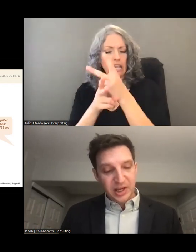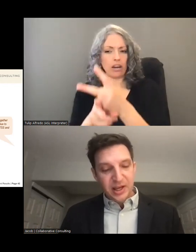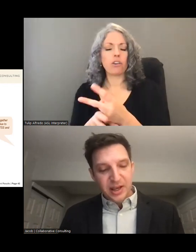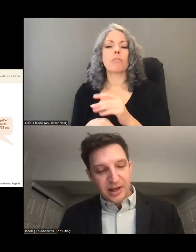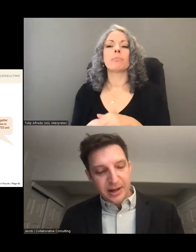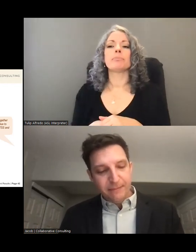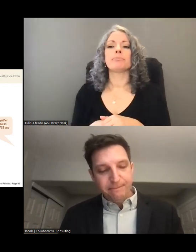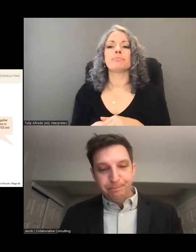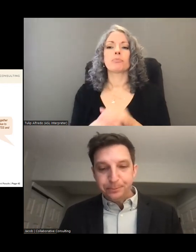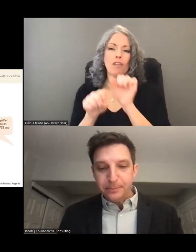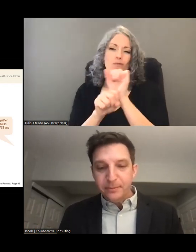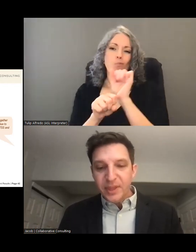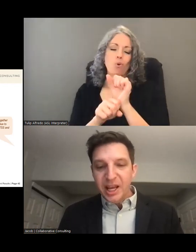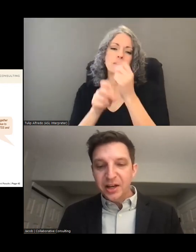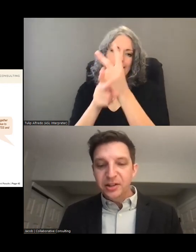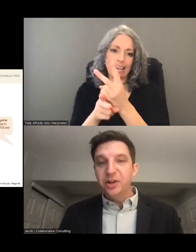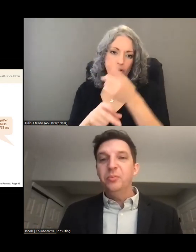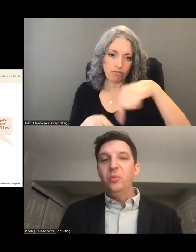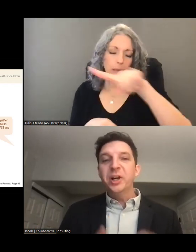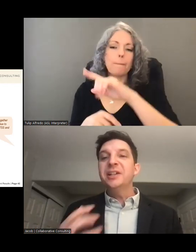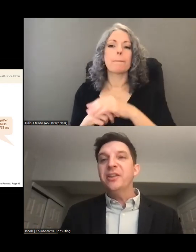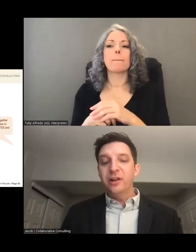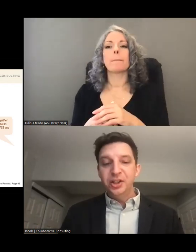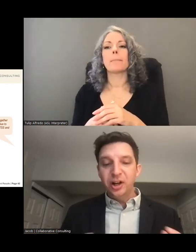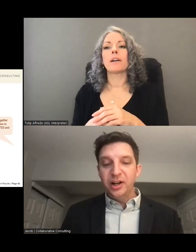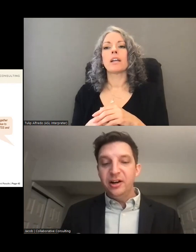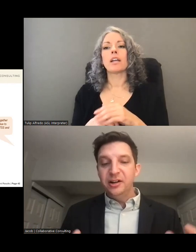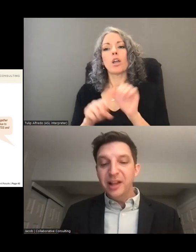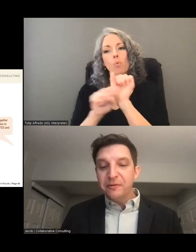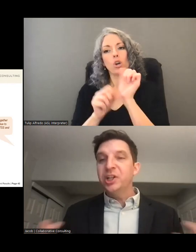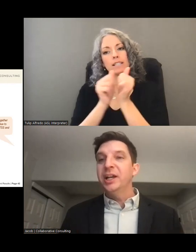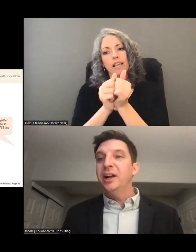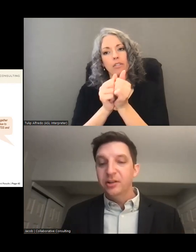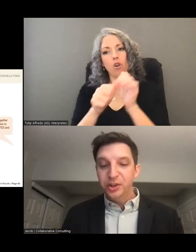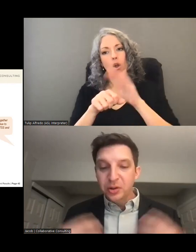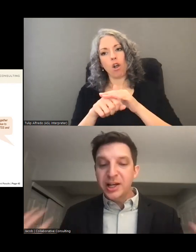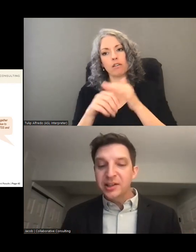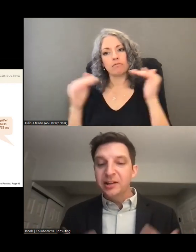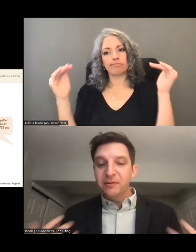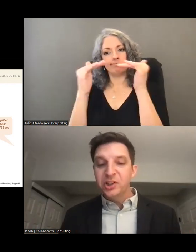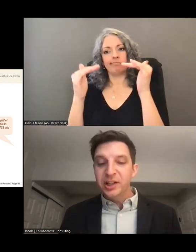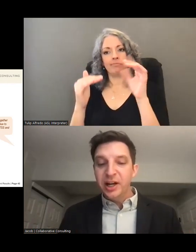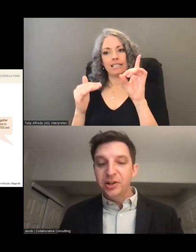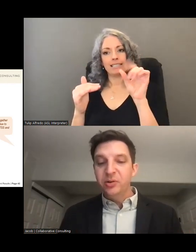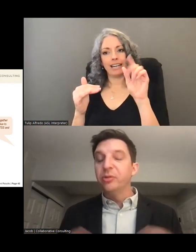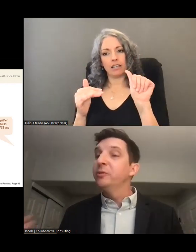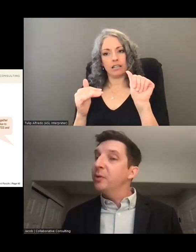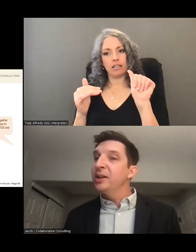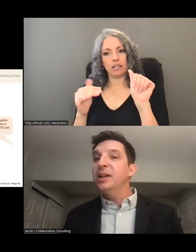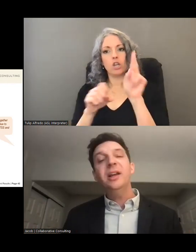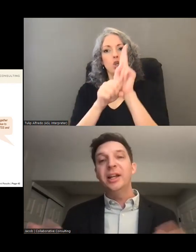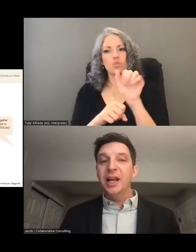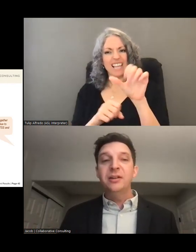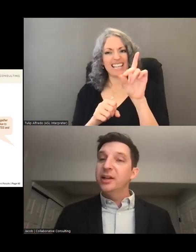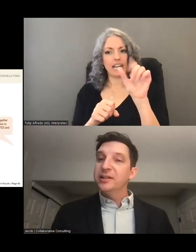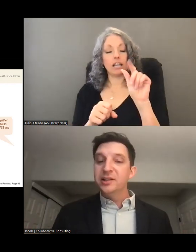workforce, and working together on leveraging data, utilizing and leveraging data to improve